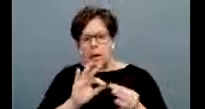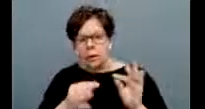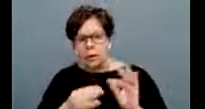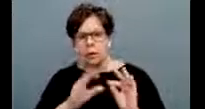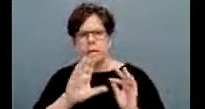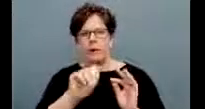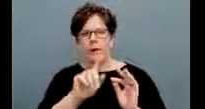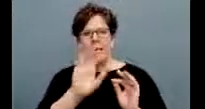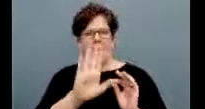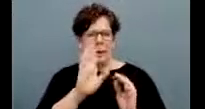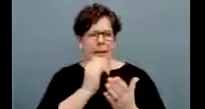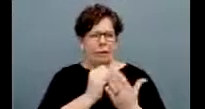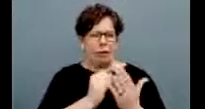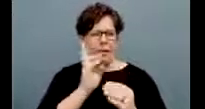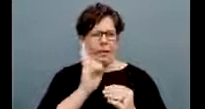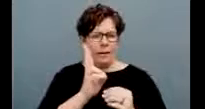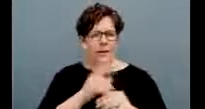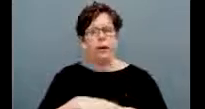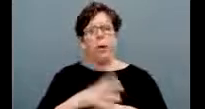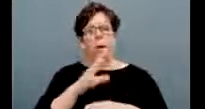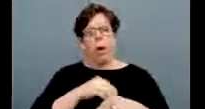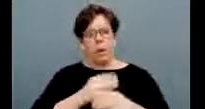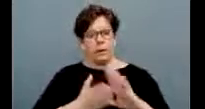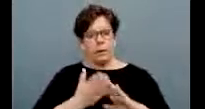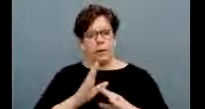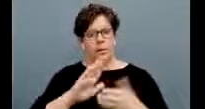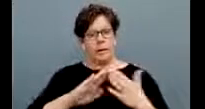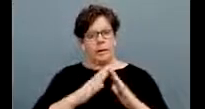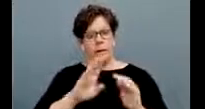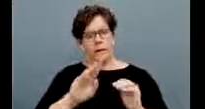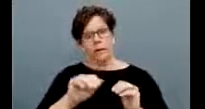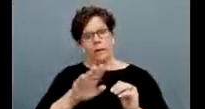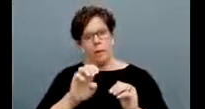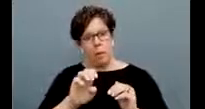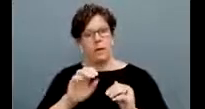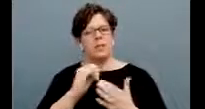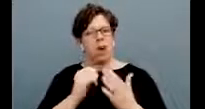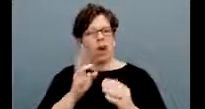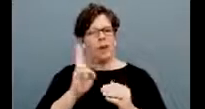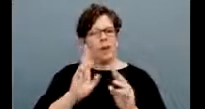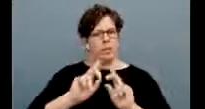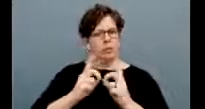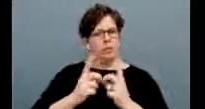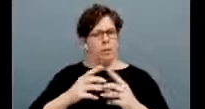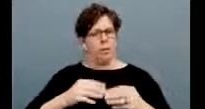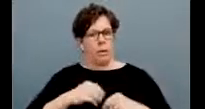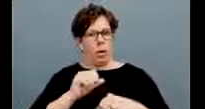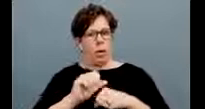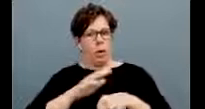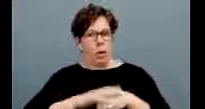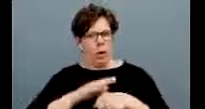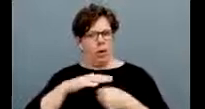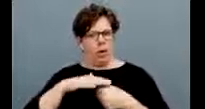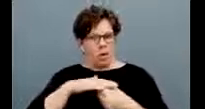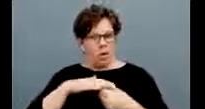tremendous legacy. Owned and operated by the City of Boise's Department of Arts and History, our work on site is entirely focused on